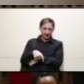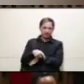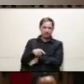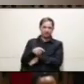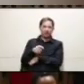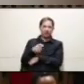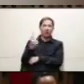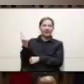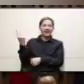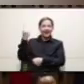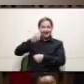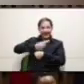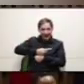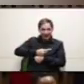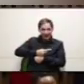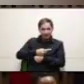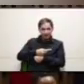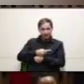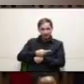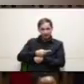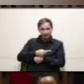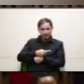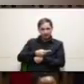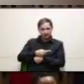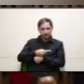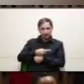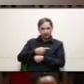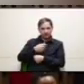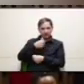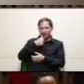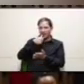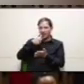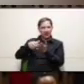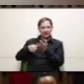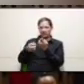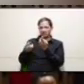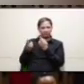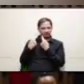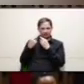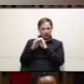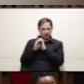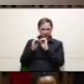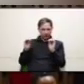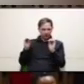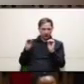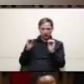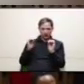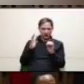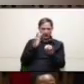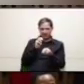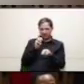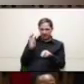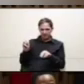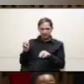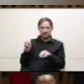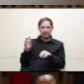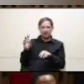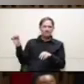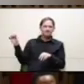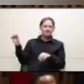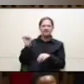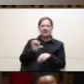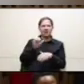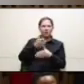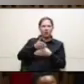on that day, my letter was not responded to by the municipal manager, and then he came back to work